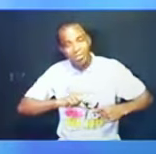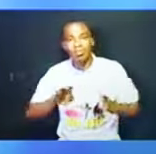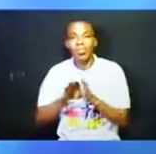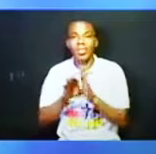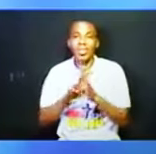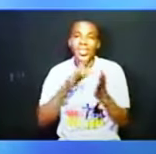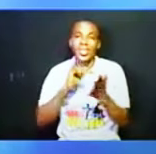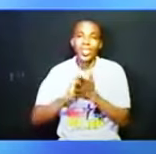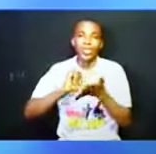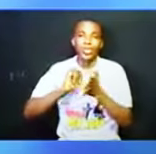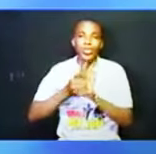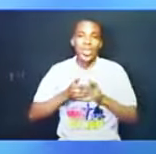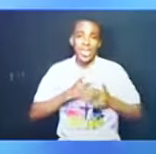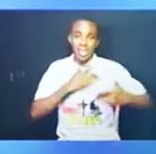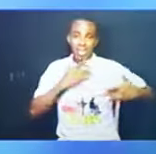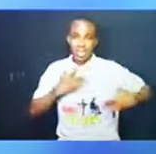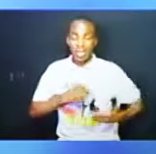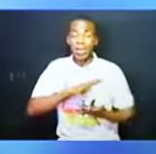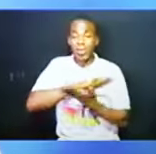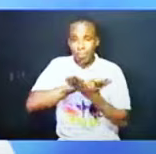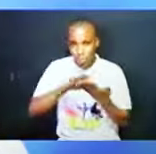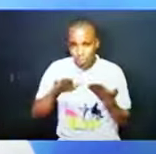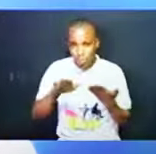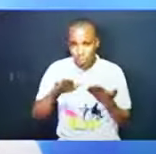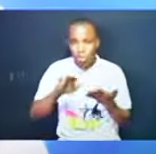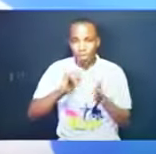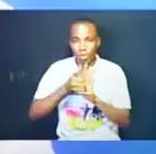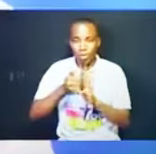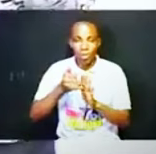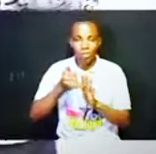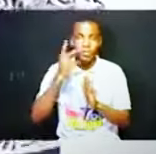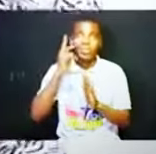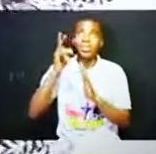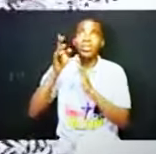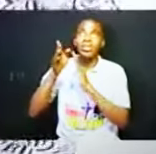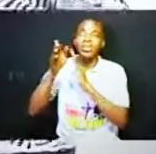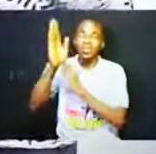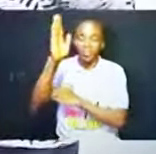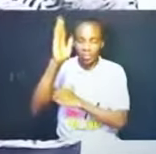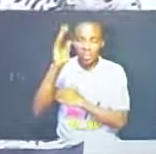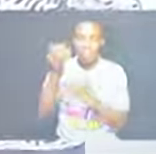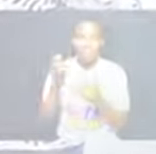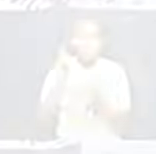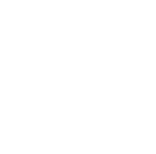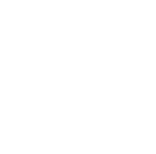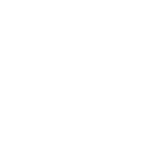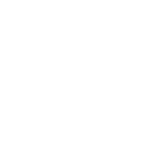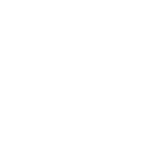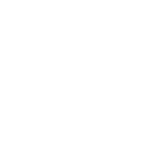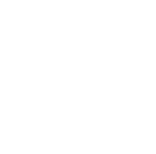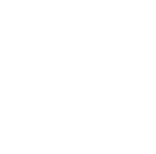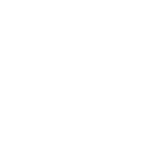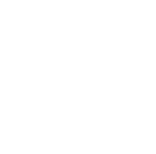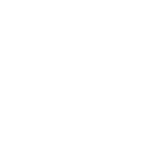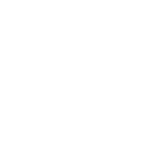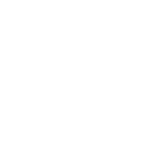the pure in heart. In shirane, ni anakume mutie. We'll continue next week. Na mebu adase, shall we rise in prayer?